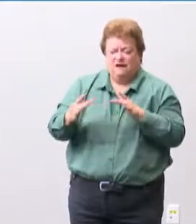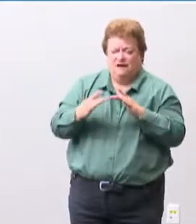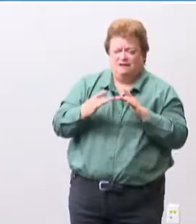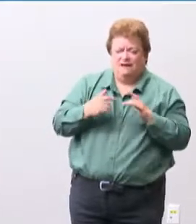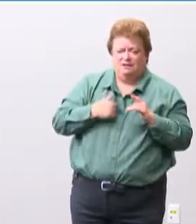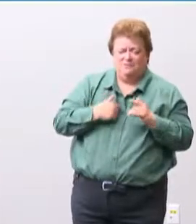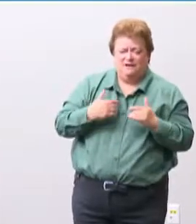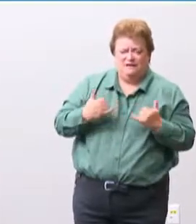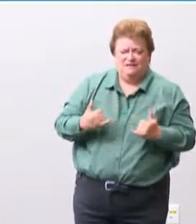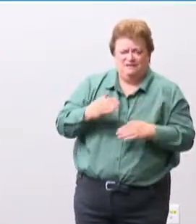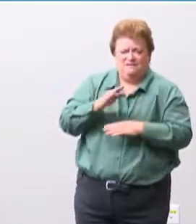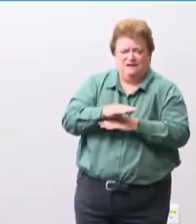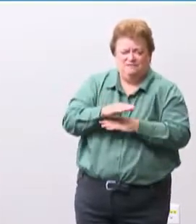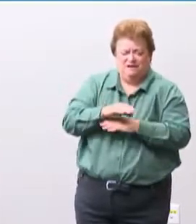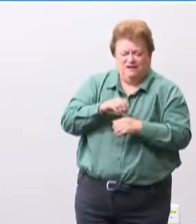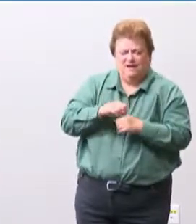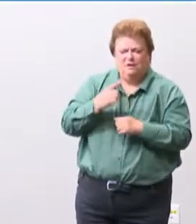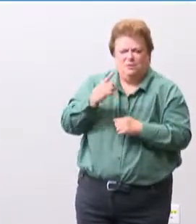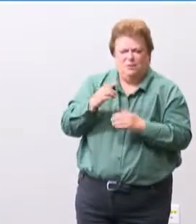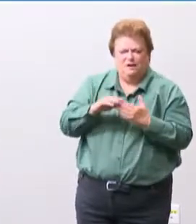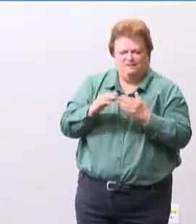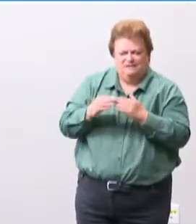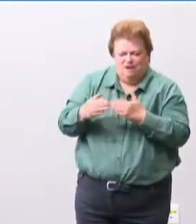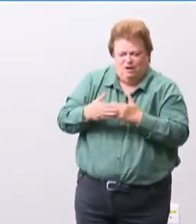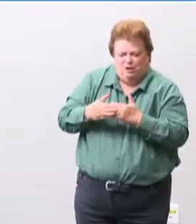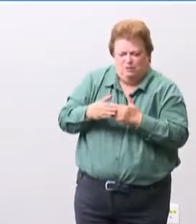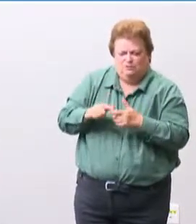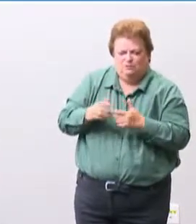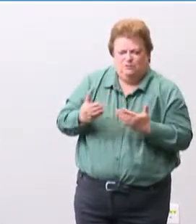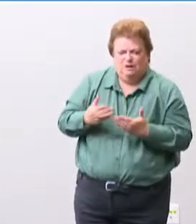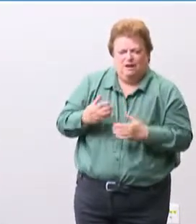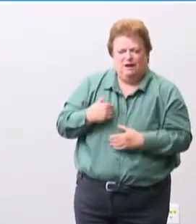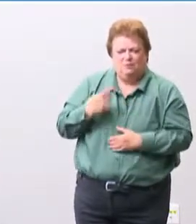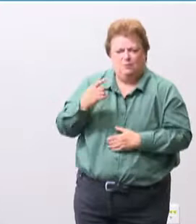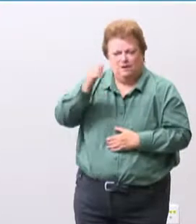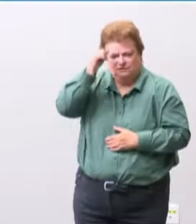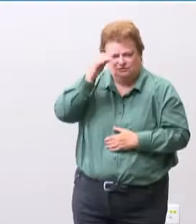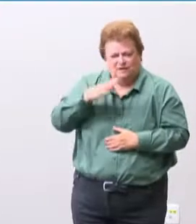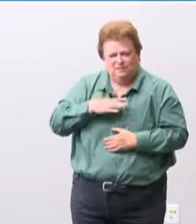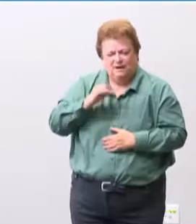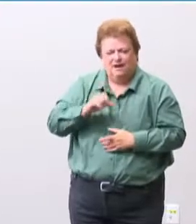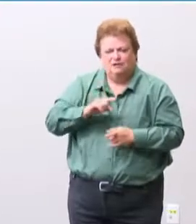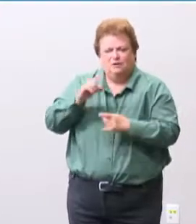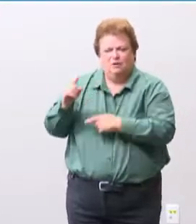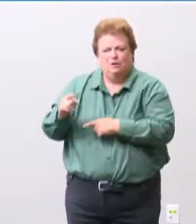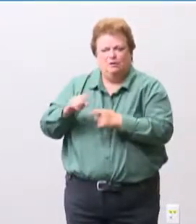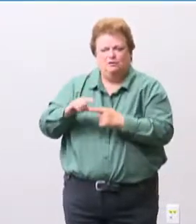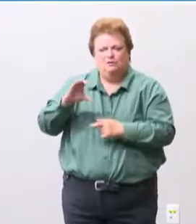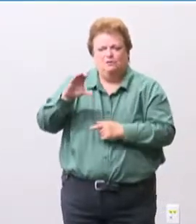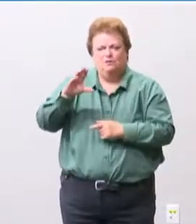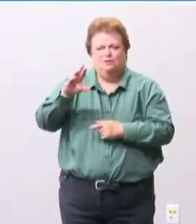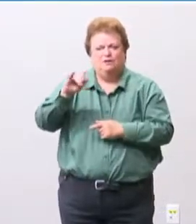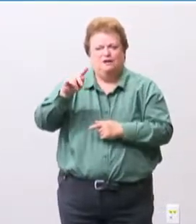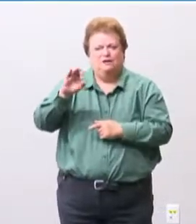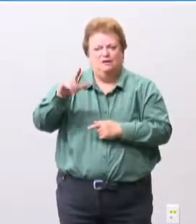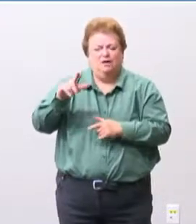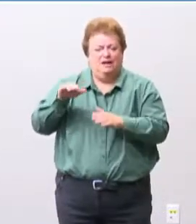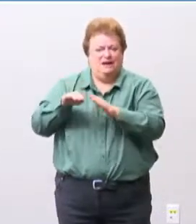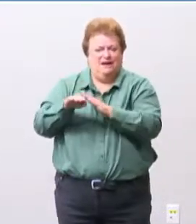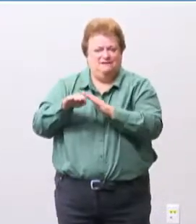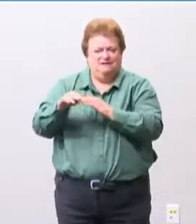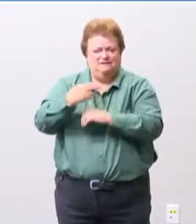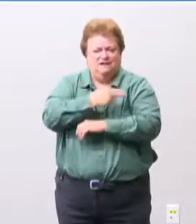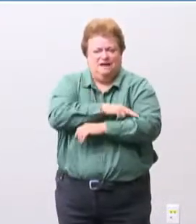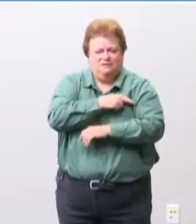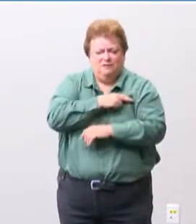afternoon in an area close by here, and they had a gentleman that had to go to a critical access hospital and